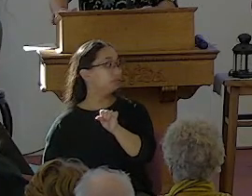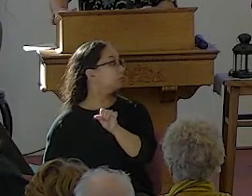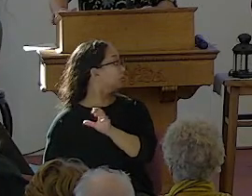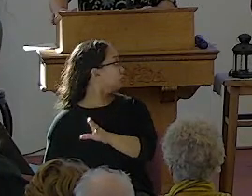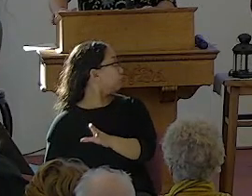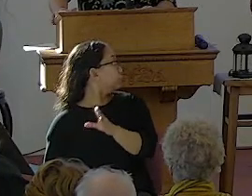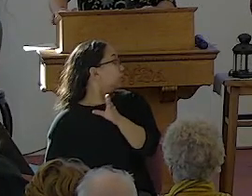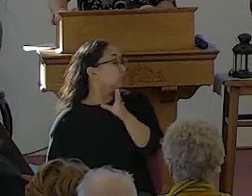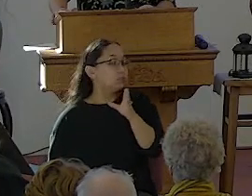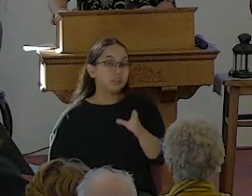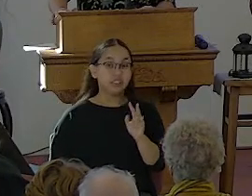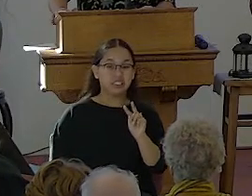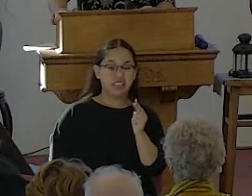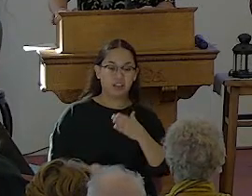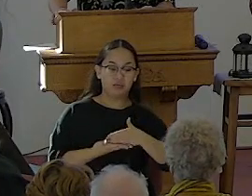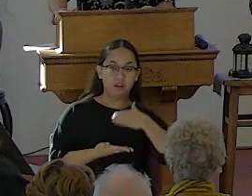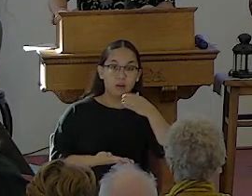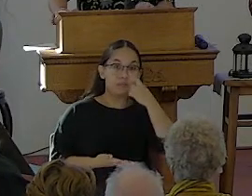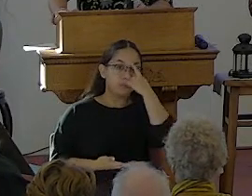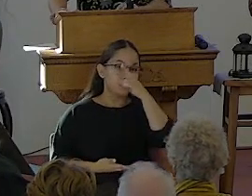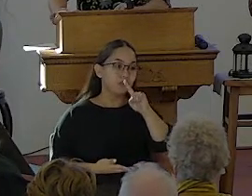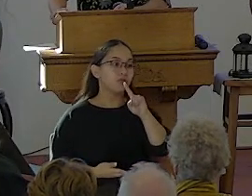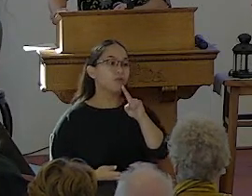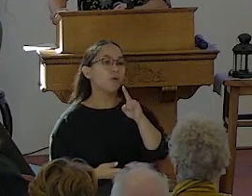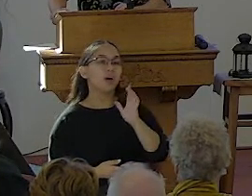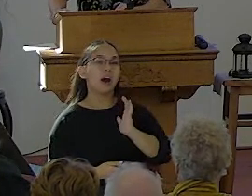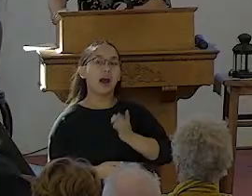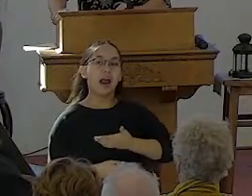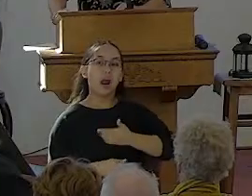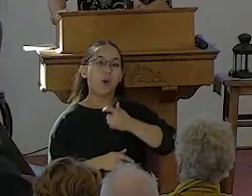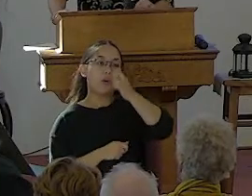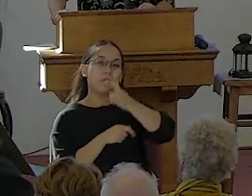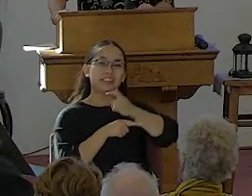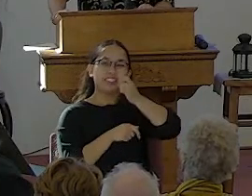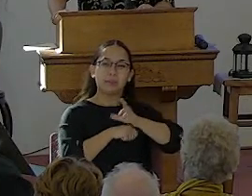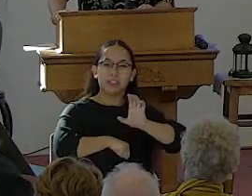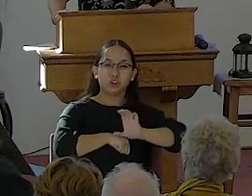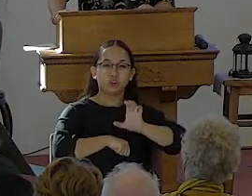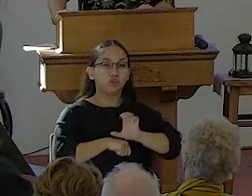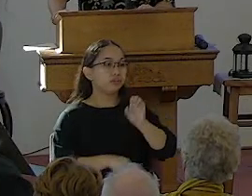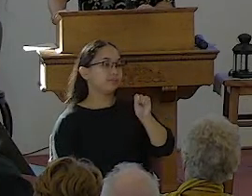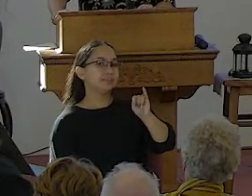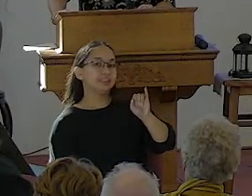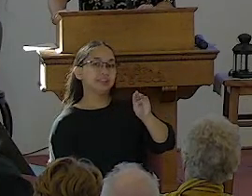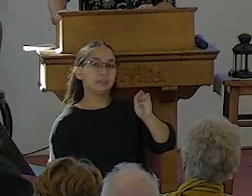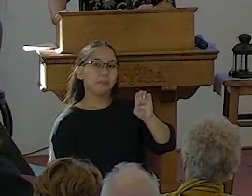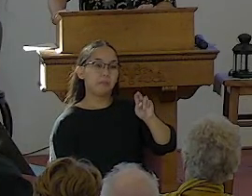The second we light for our Unitarian brothers and sisters in Simonfala, Transylvania.